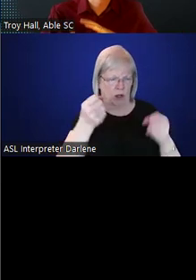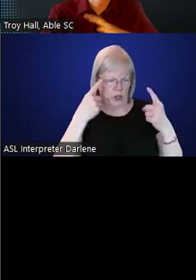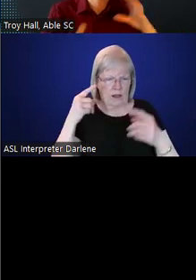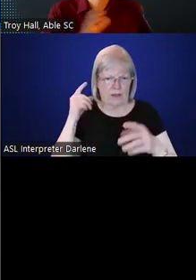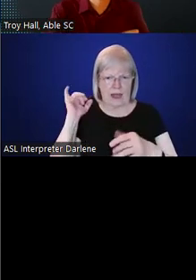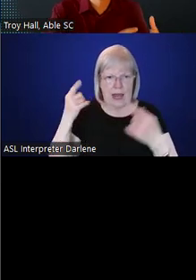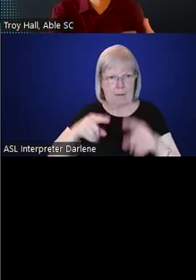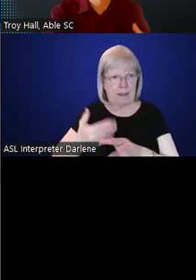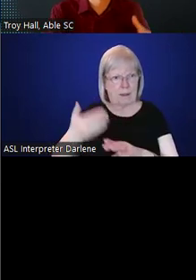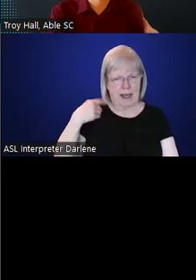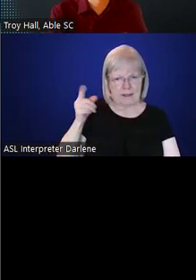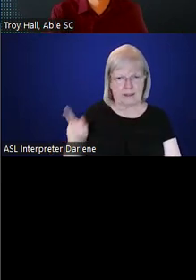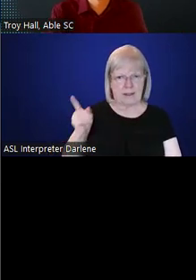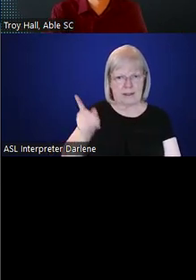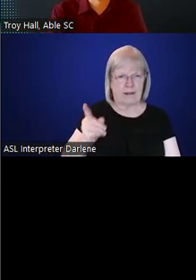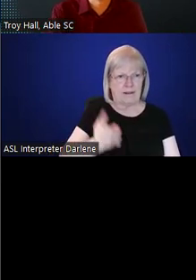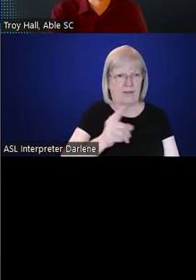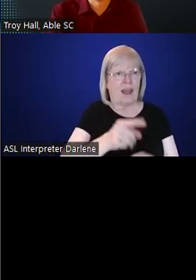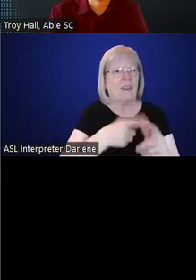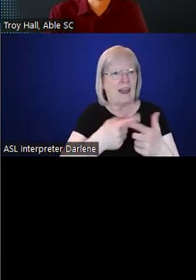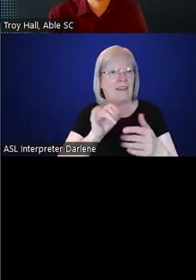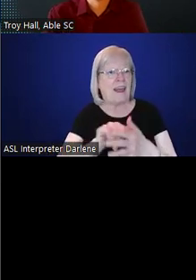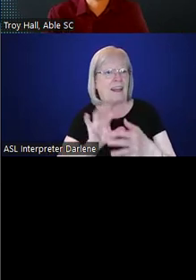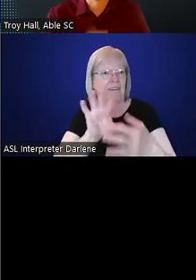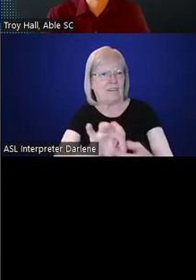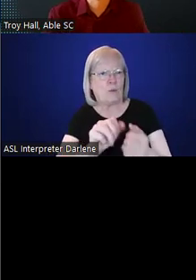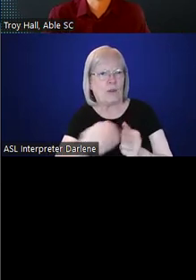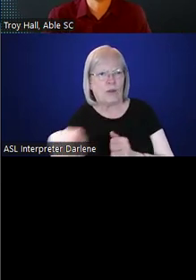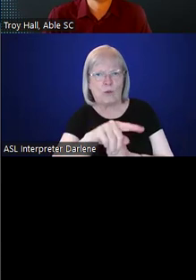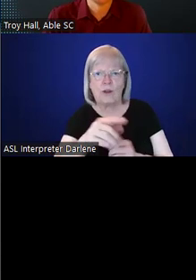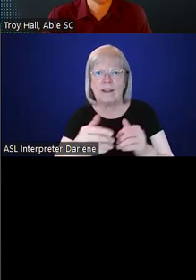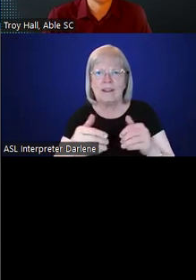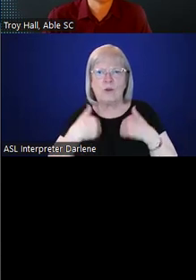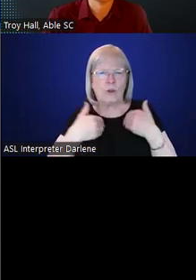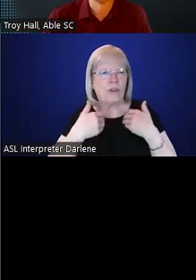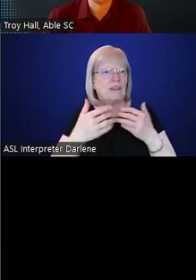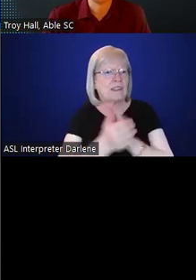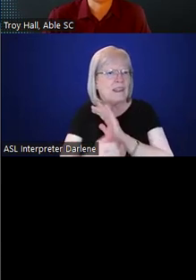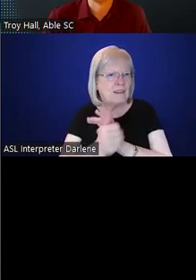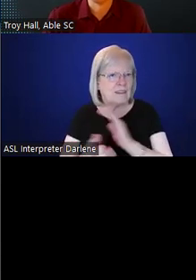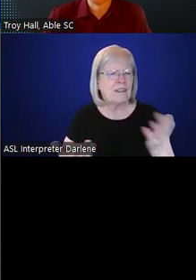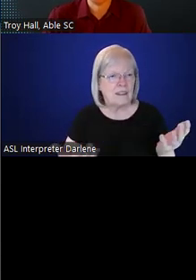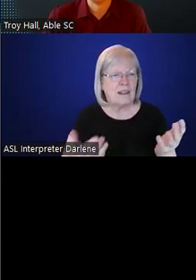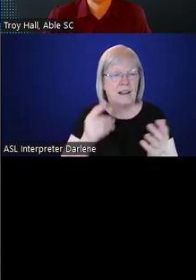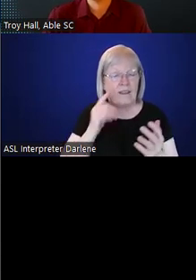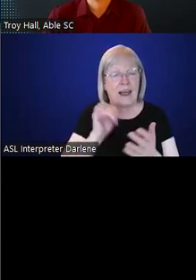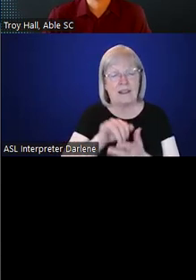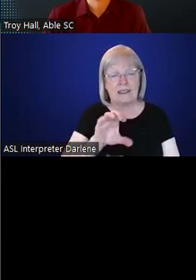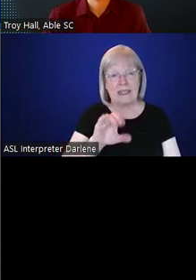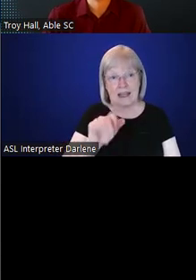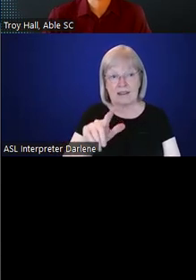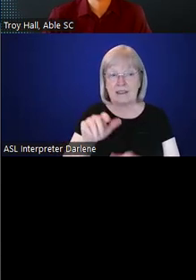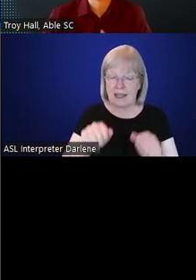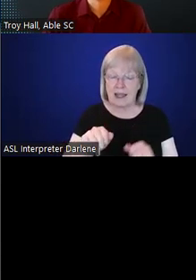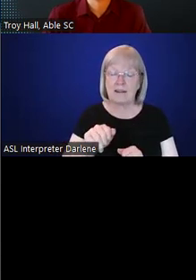in history to a lot of the skills that youth are gaining. And that's something that Center for Independent Living can really do.